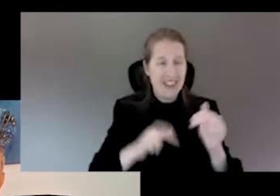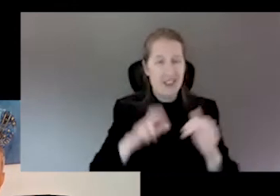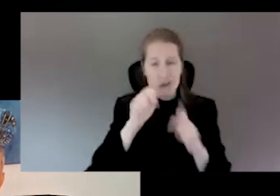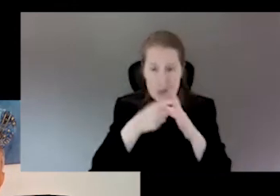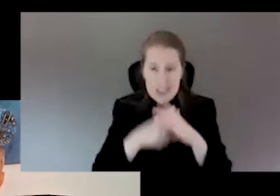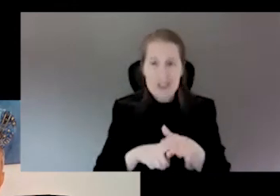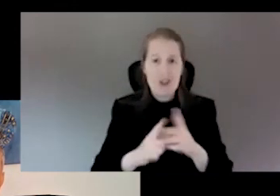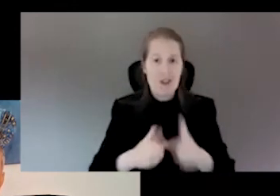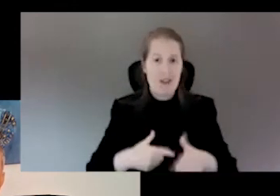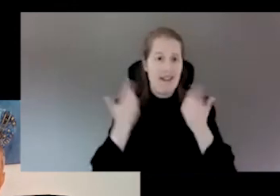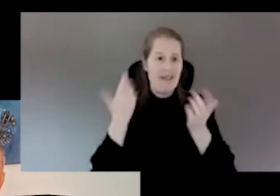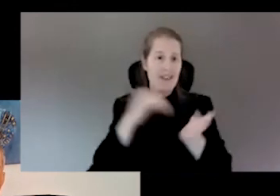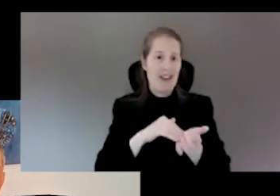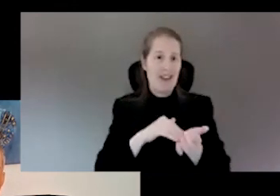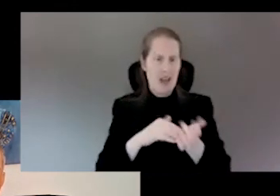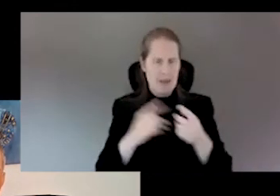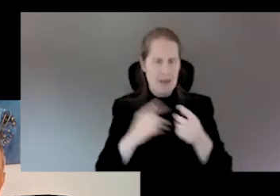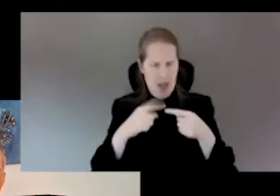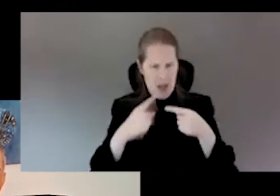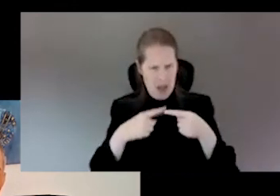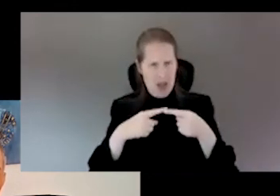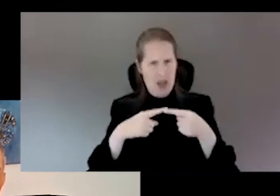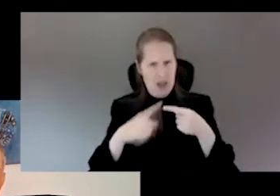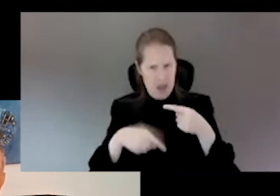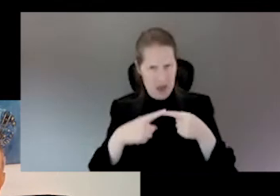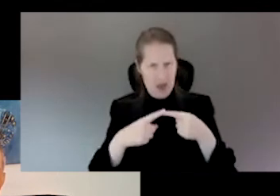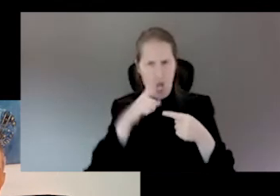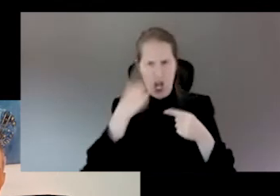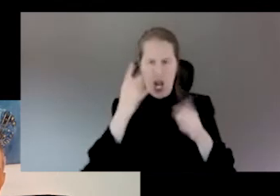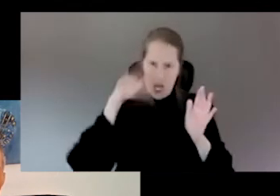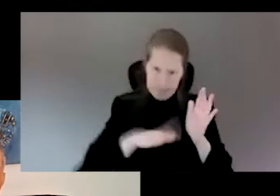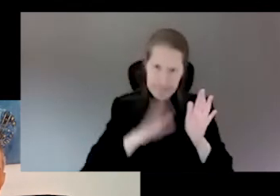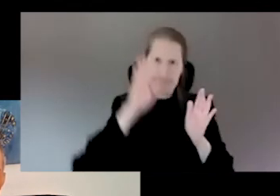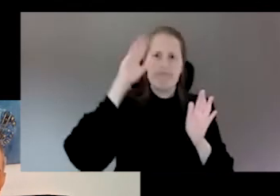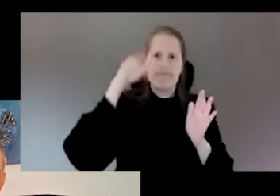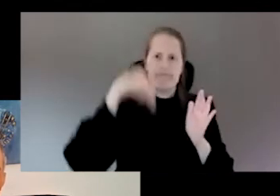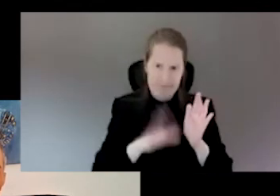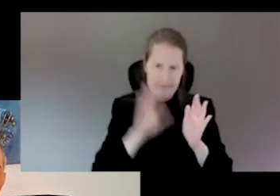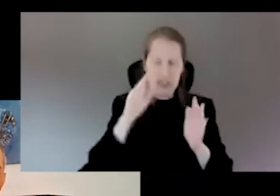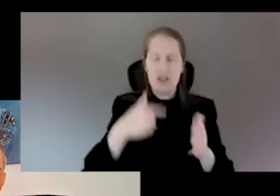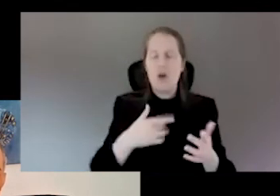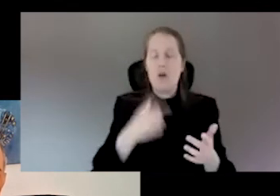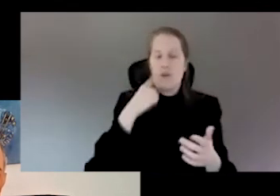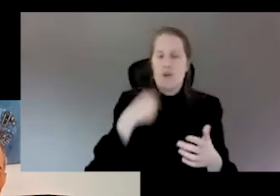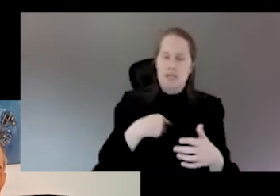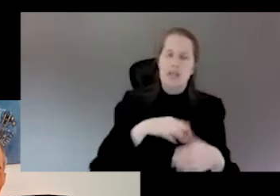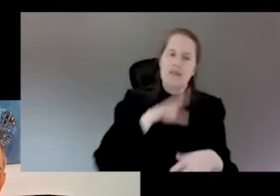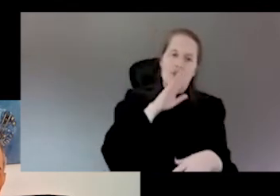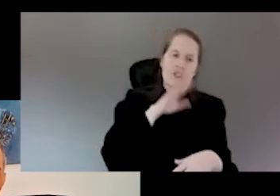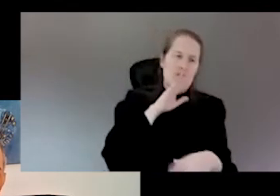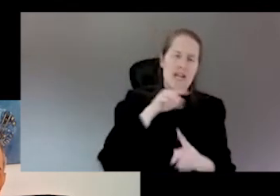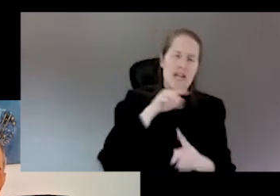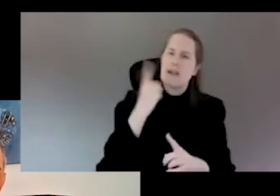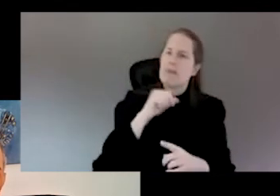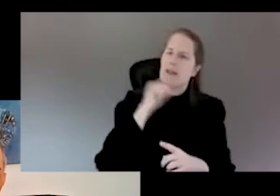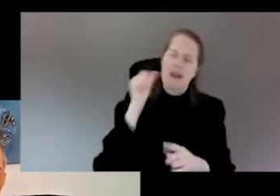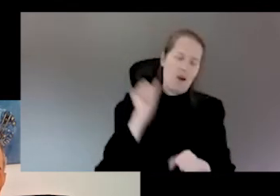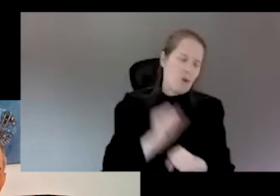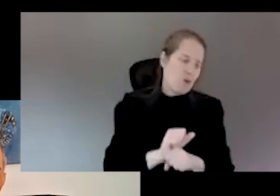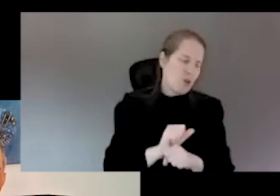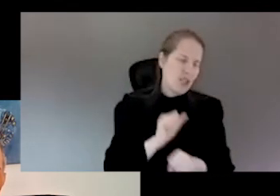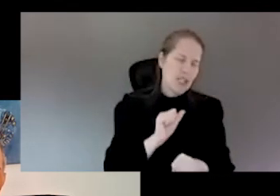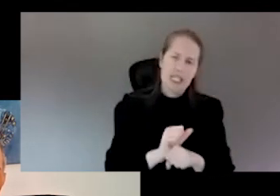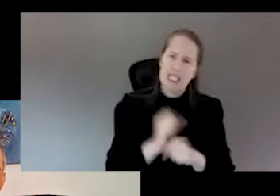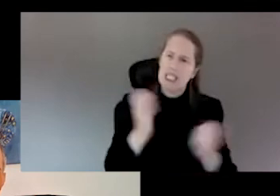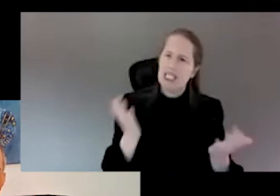had to continuously do this. And I got so frustrated with that. And I was frustrated